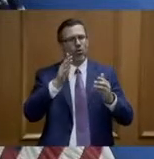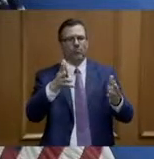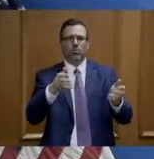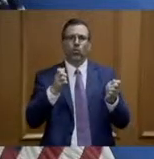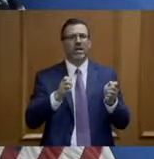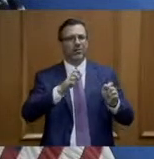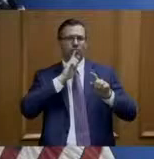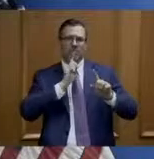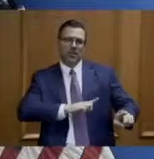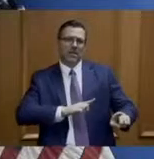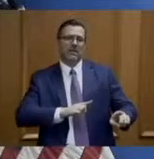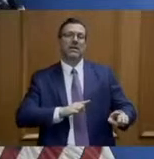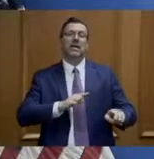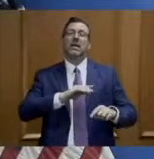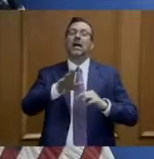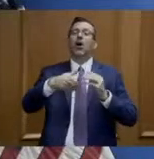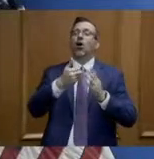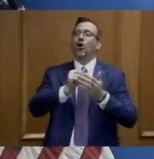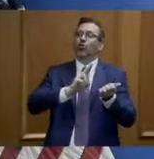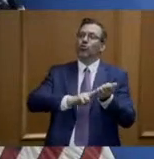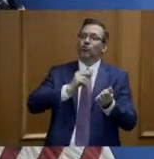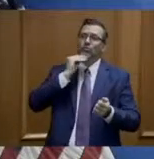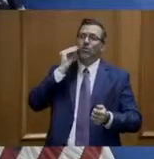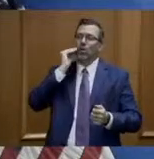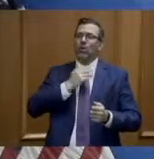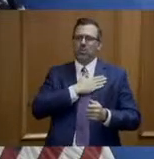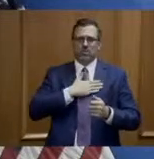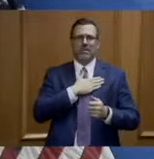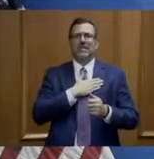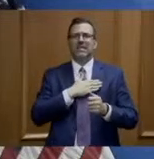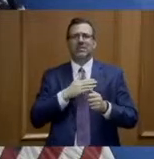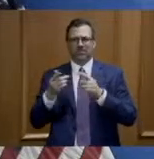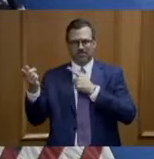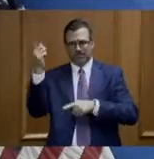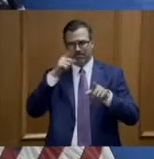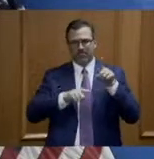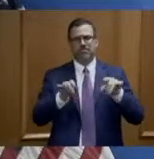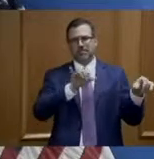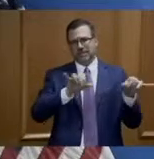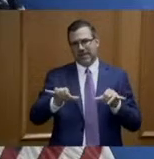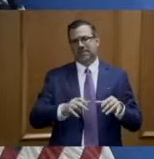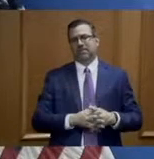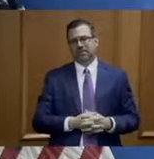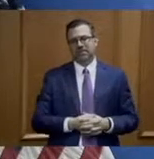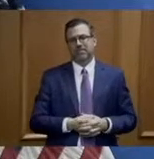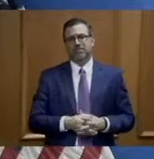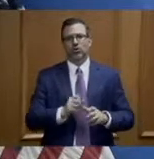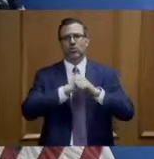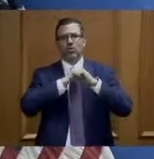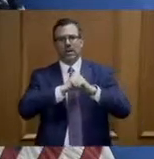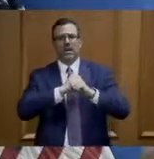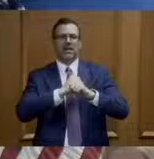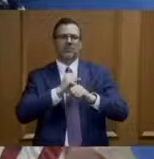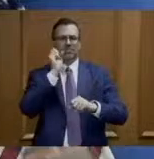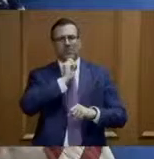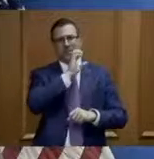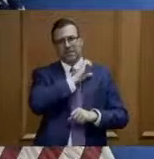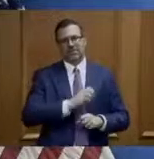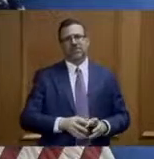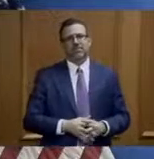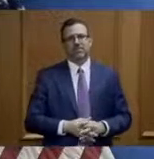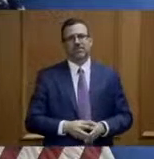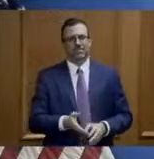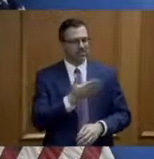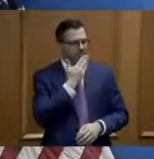providers to follow suit in this very important step to protect our most vulnerable Tennesseans. Thank you, Dr. Piercy.